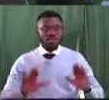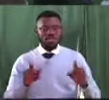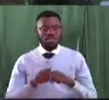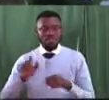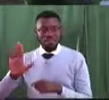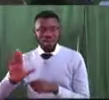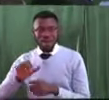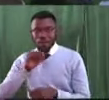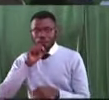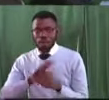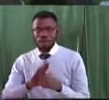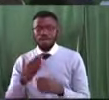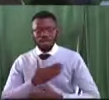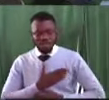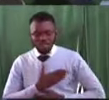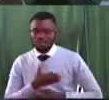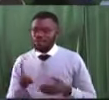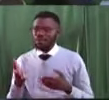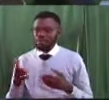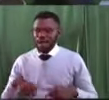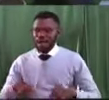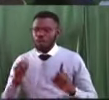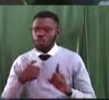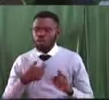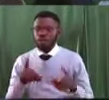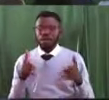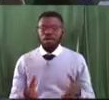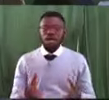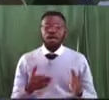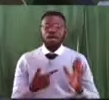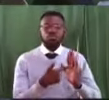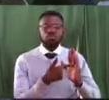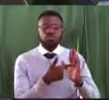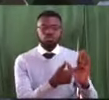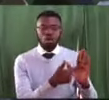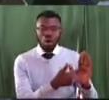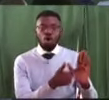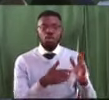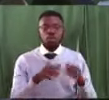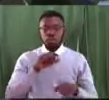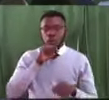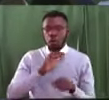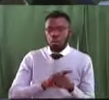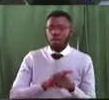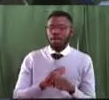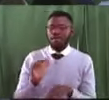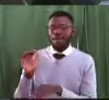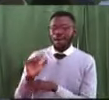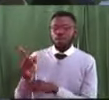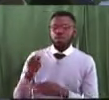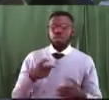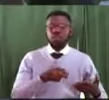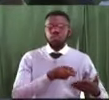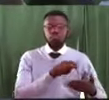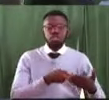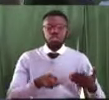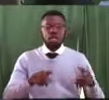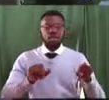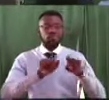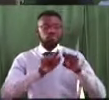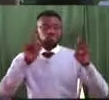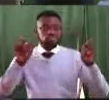Excellency, with your permission at this point, as a sign of the commitment made, would like to request that you just sign the board there, which